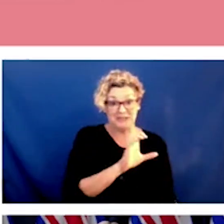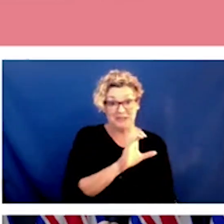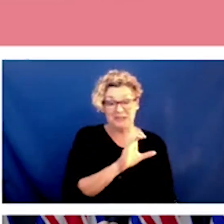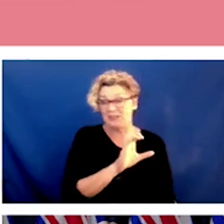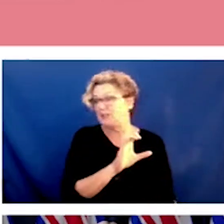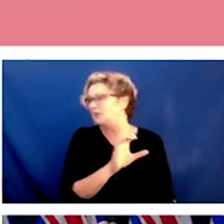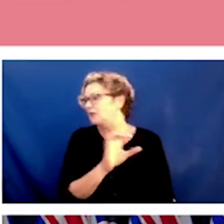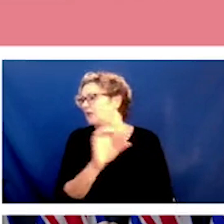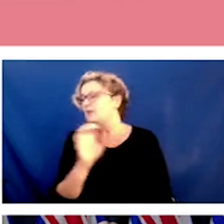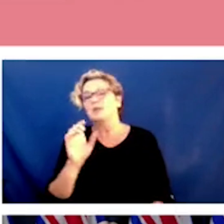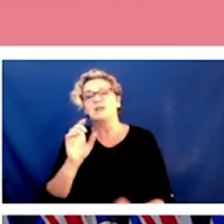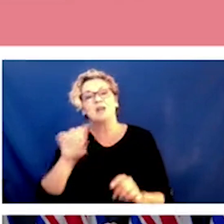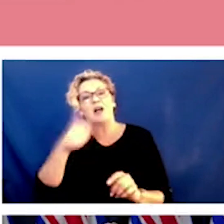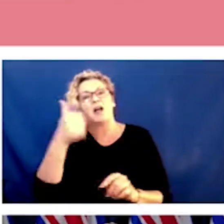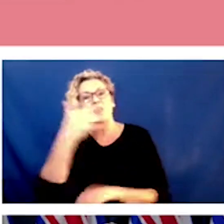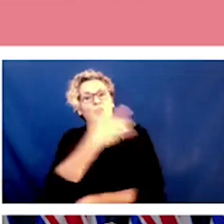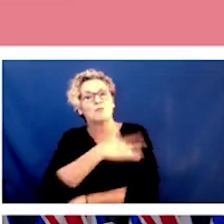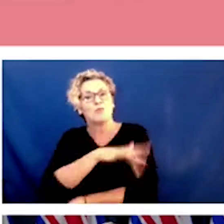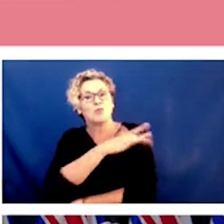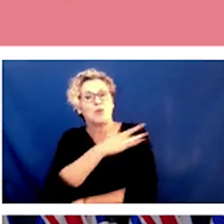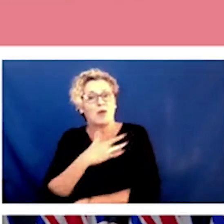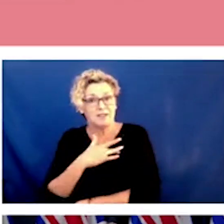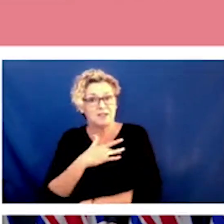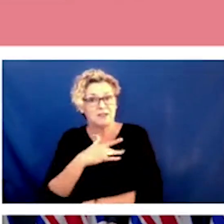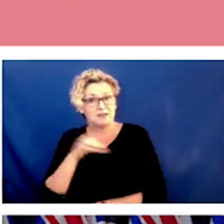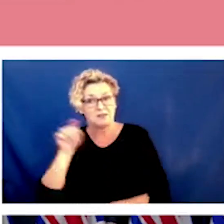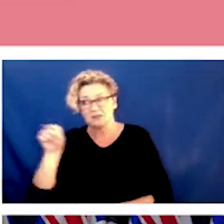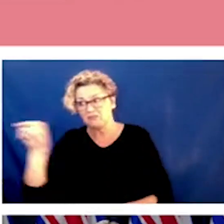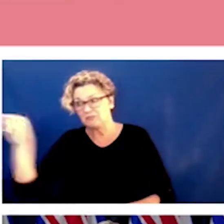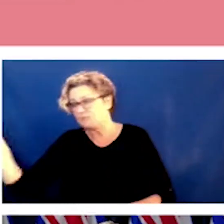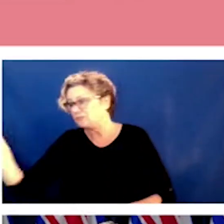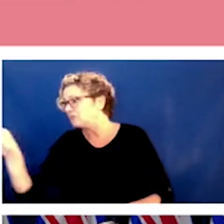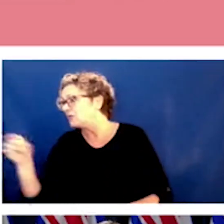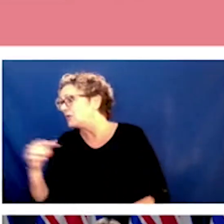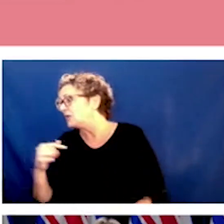Oops. Finally, I want to present